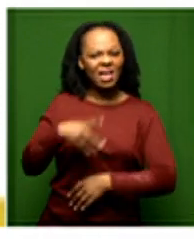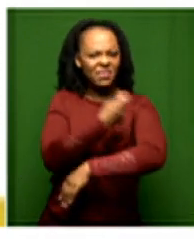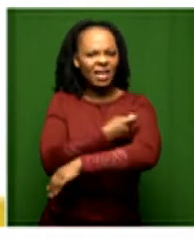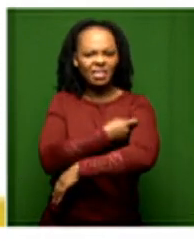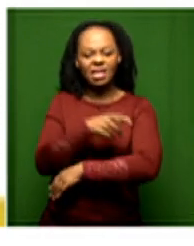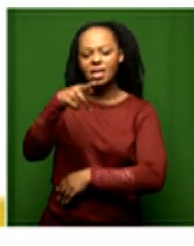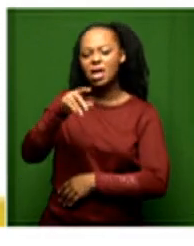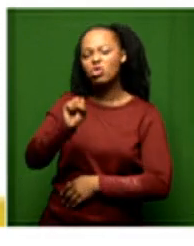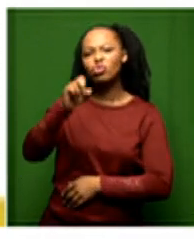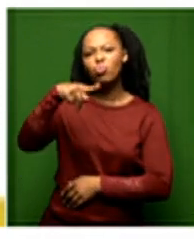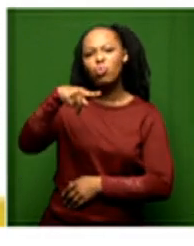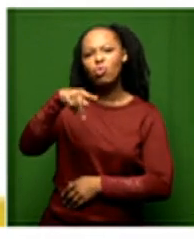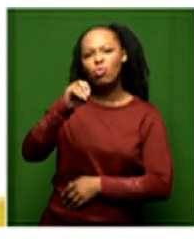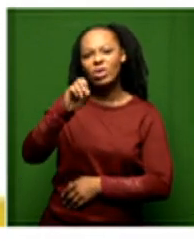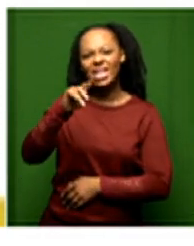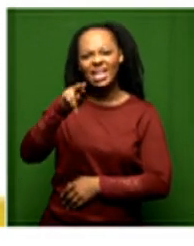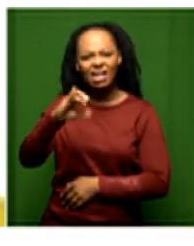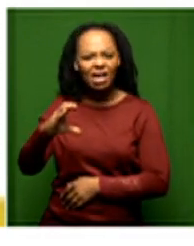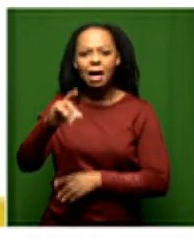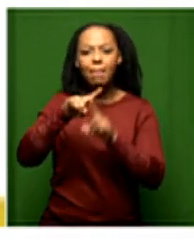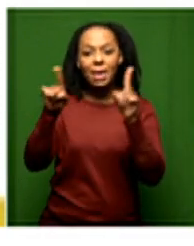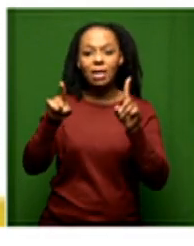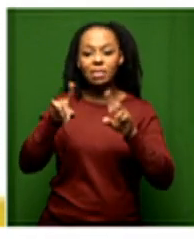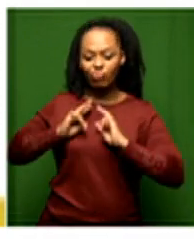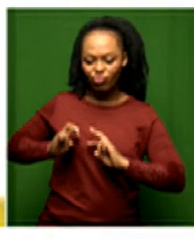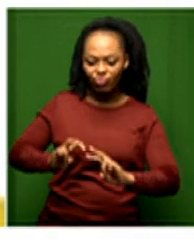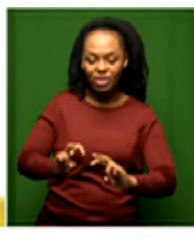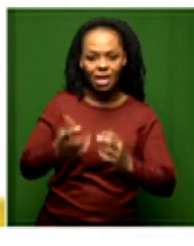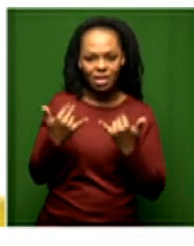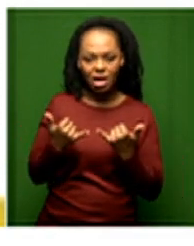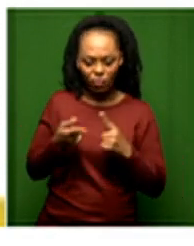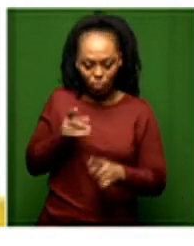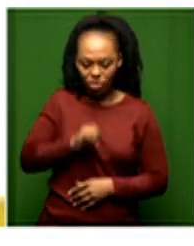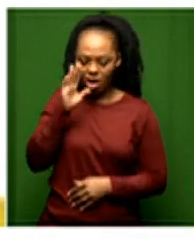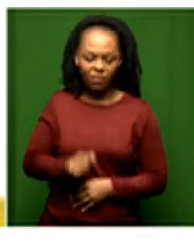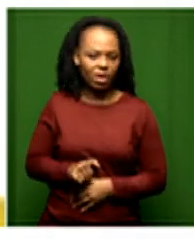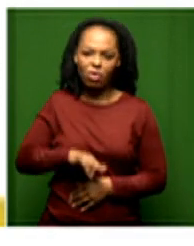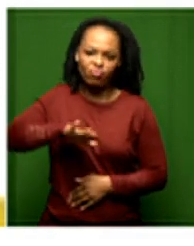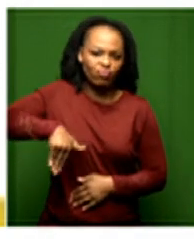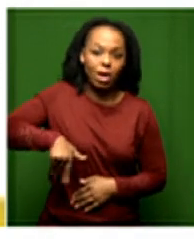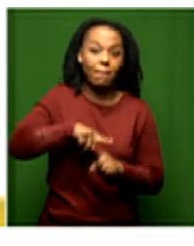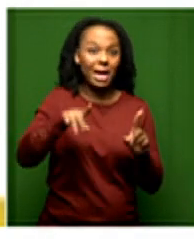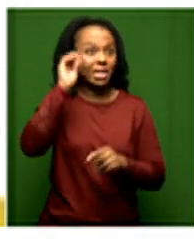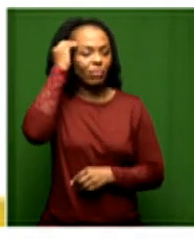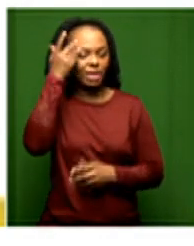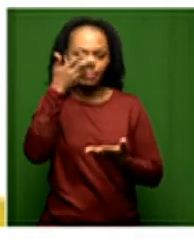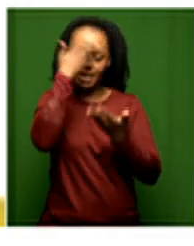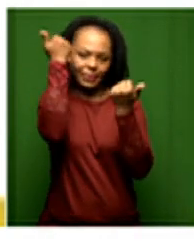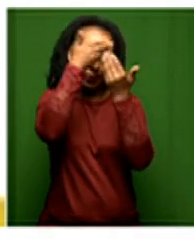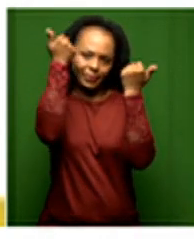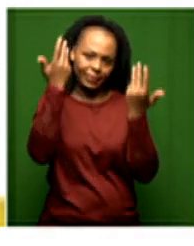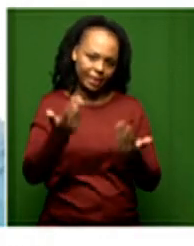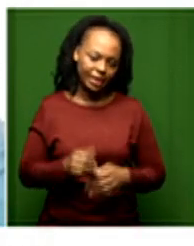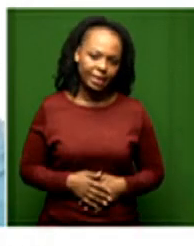not sure if there are arrangements to have them studied in the South African context. So I don't have that information,